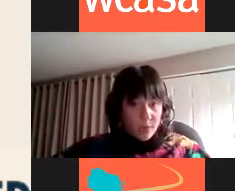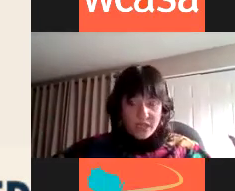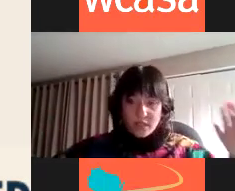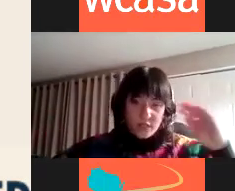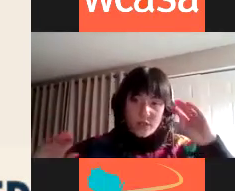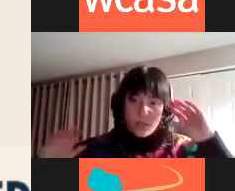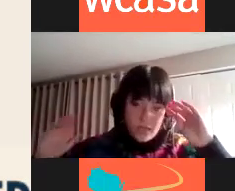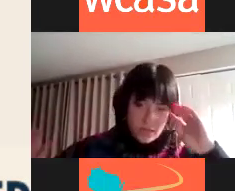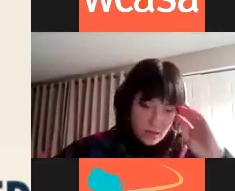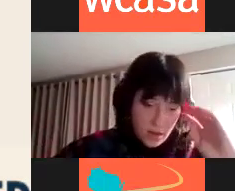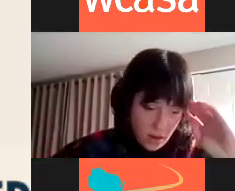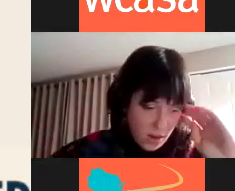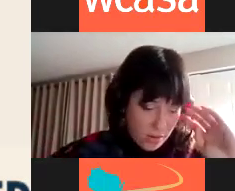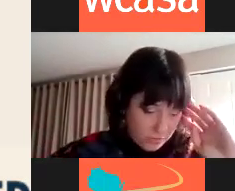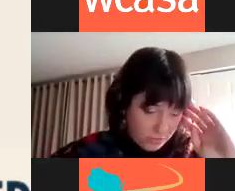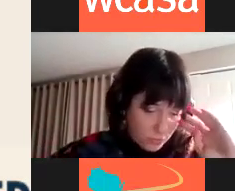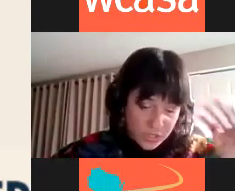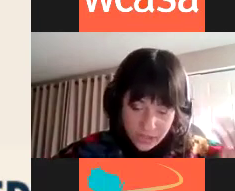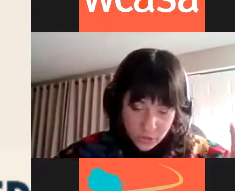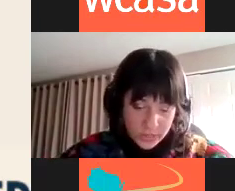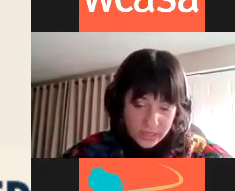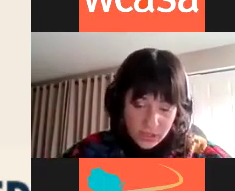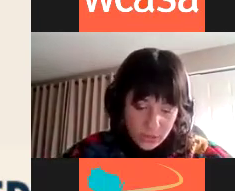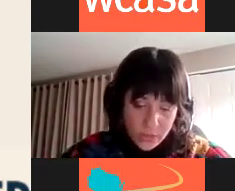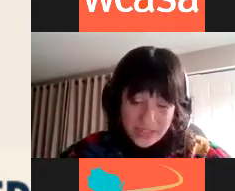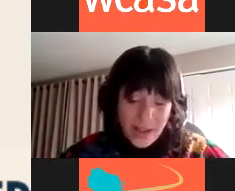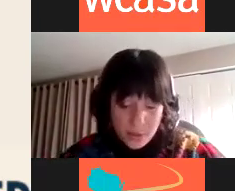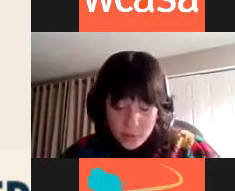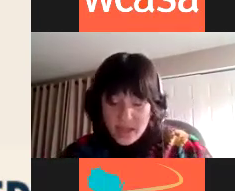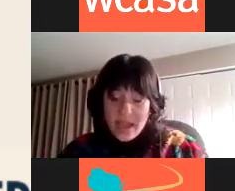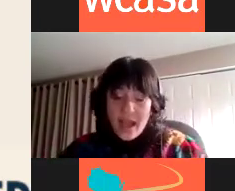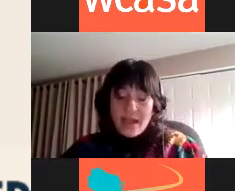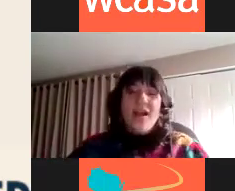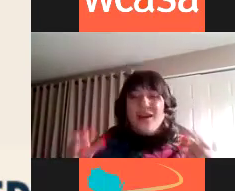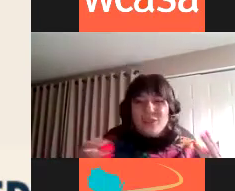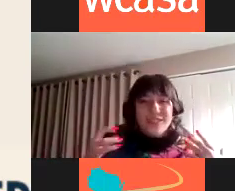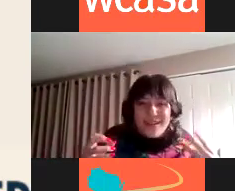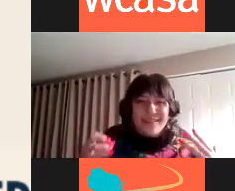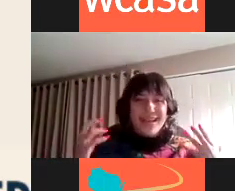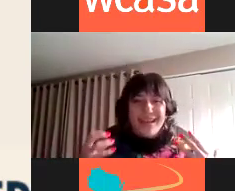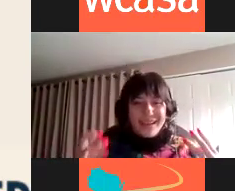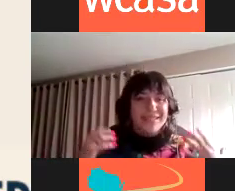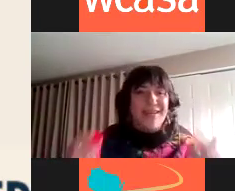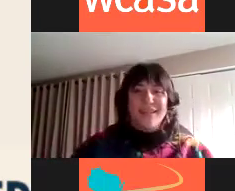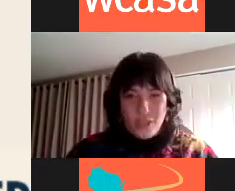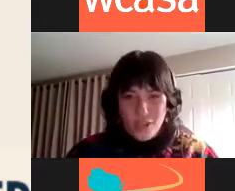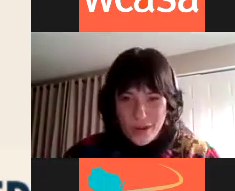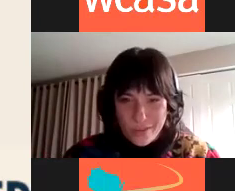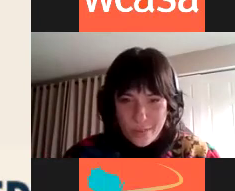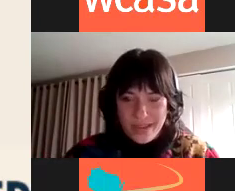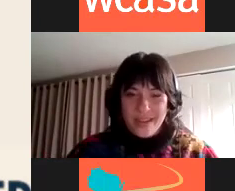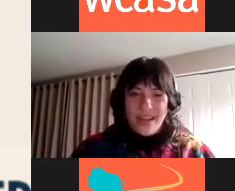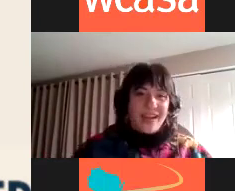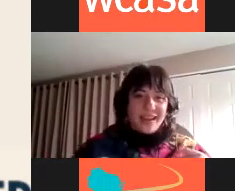for cyber-based abuse and risk factors related to mental health using AI. Understanding that AI is not giving you